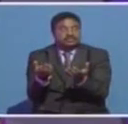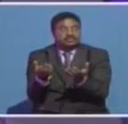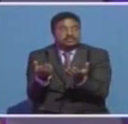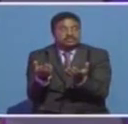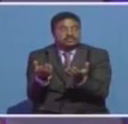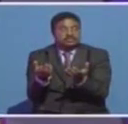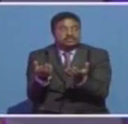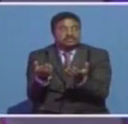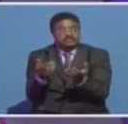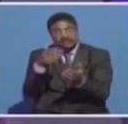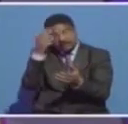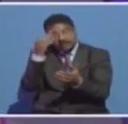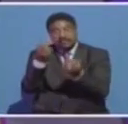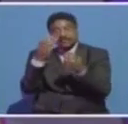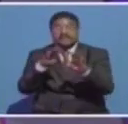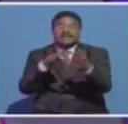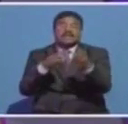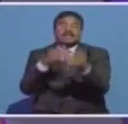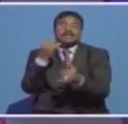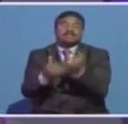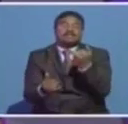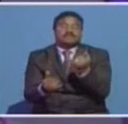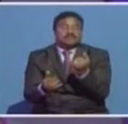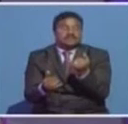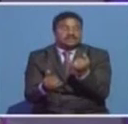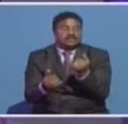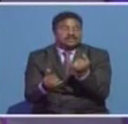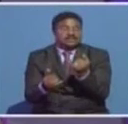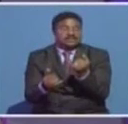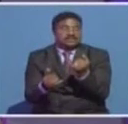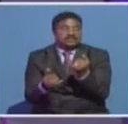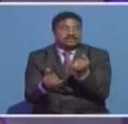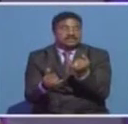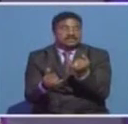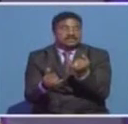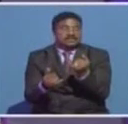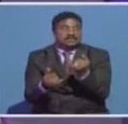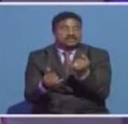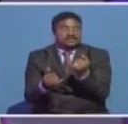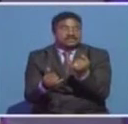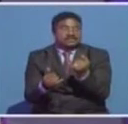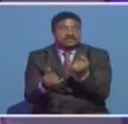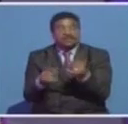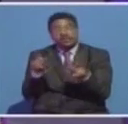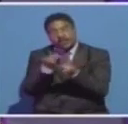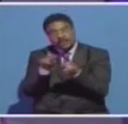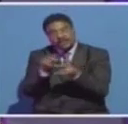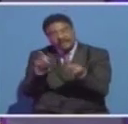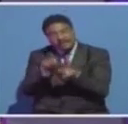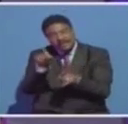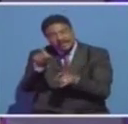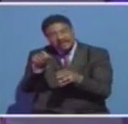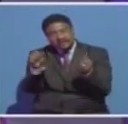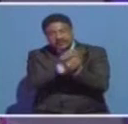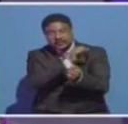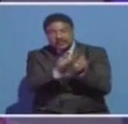restore their lives. So equally, if we have an attack of, say, pests on crops, the government will come